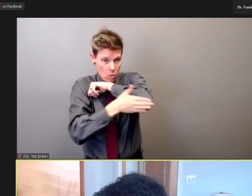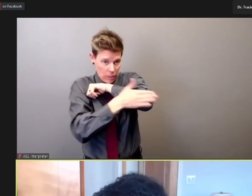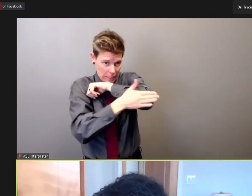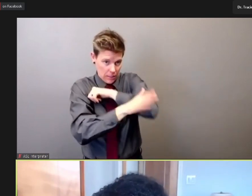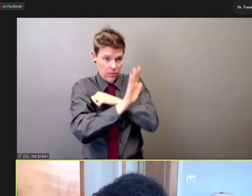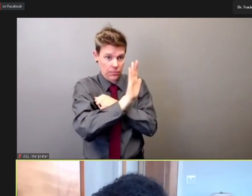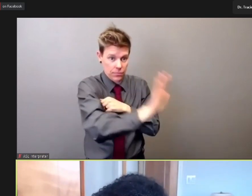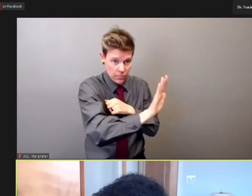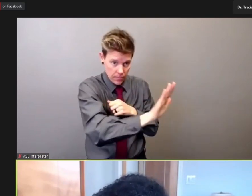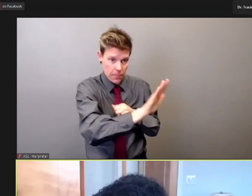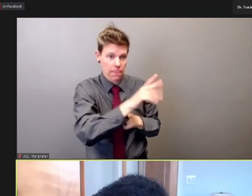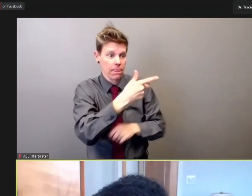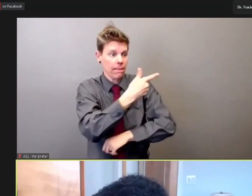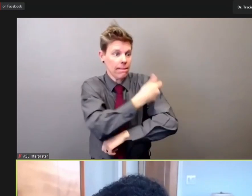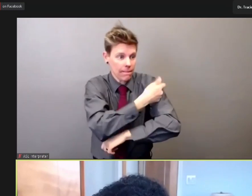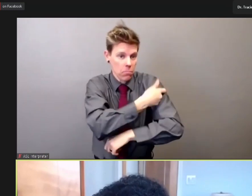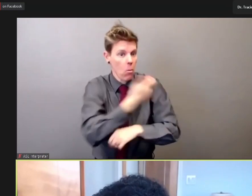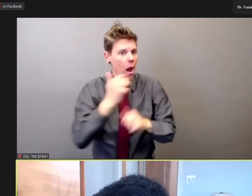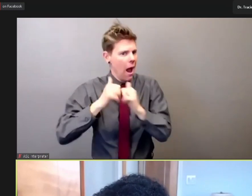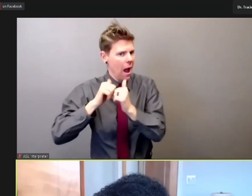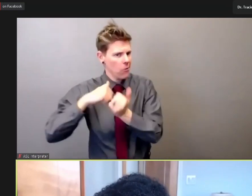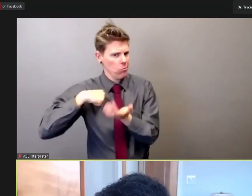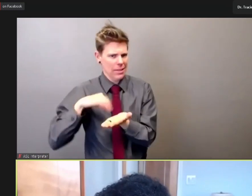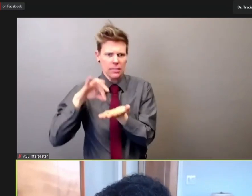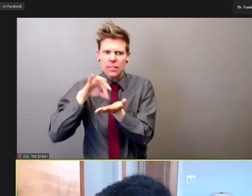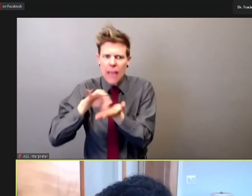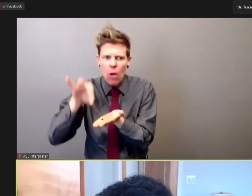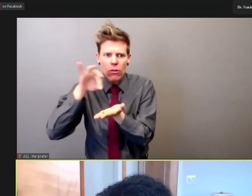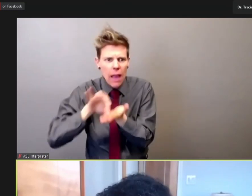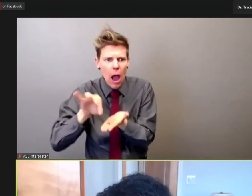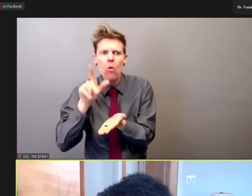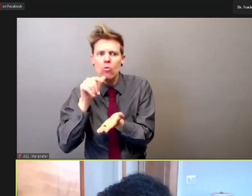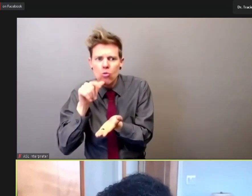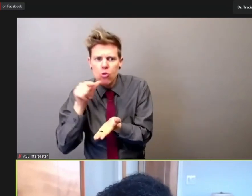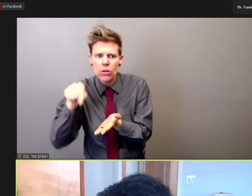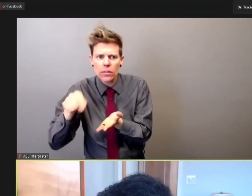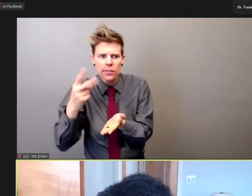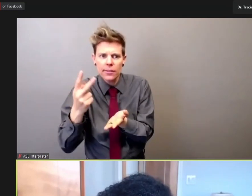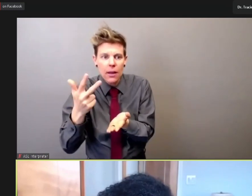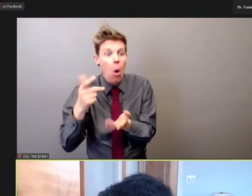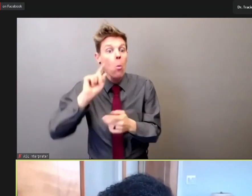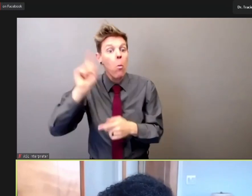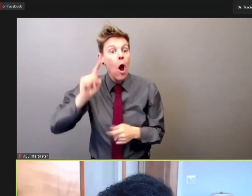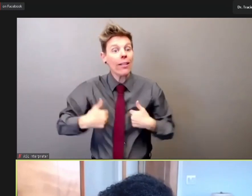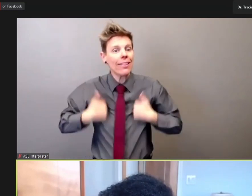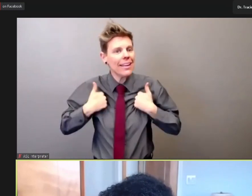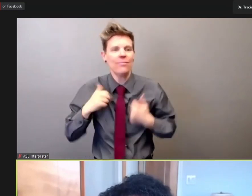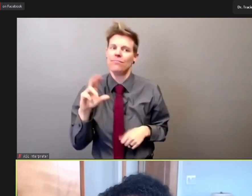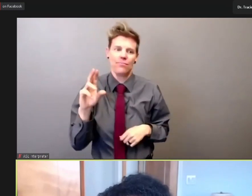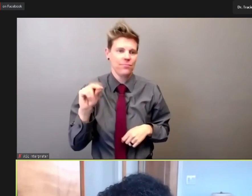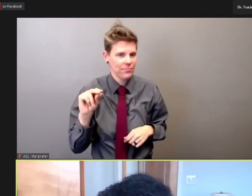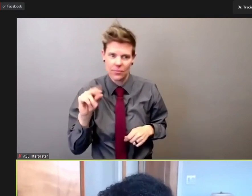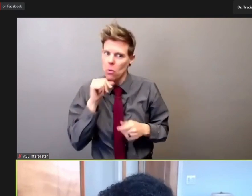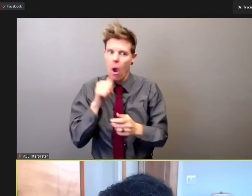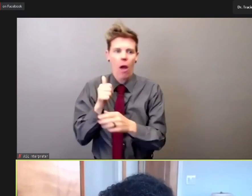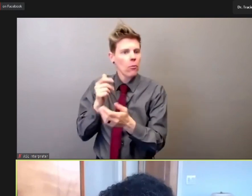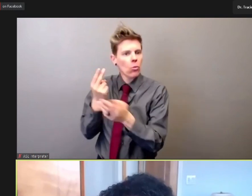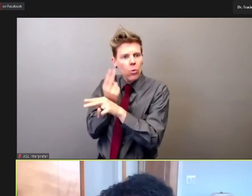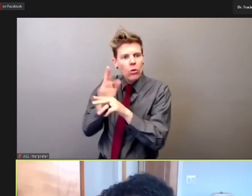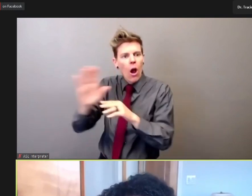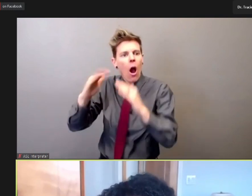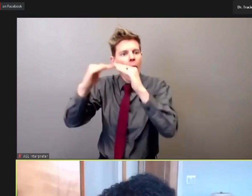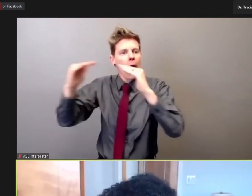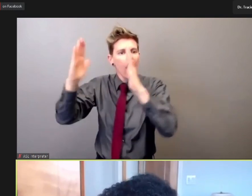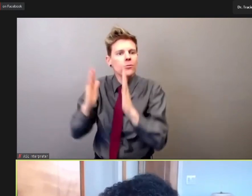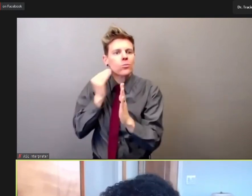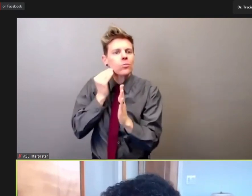we were counting where the vaccine providers are located versus the residence or the address of the person being vaccinated, we adjusted to make sure